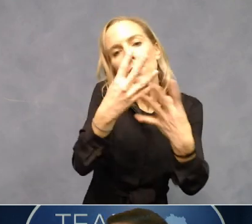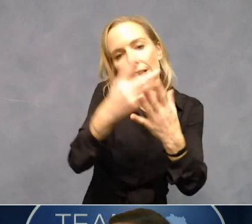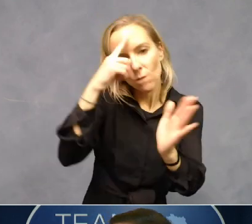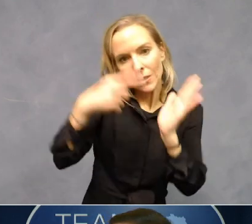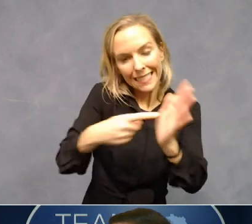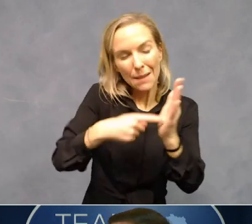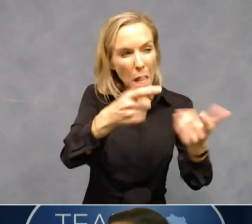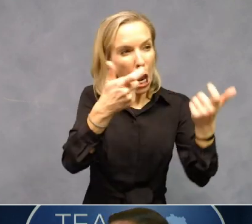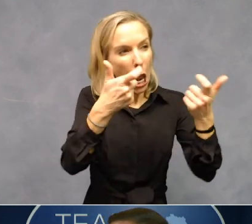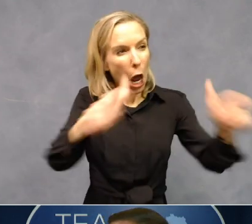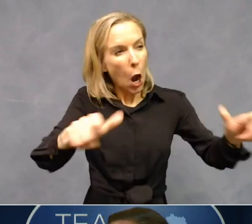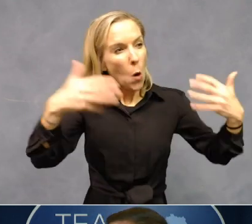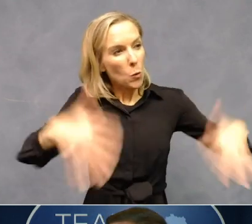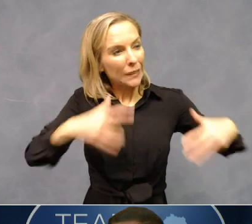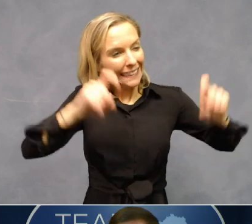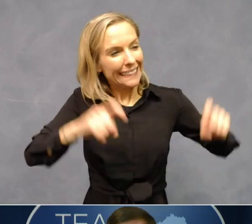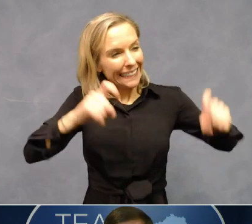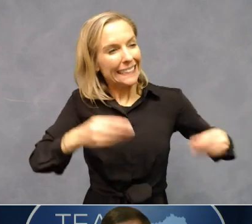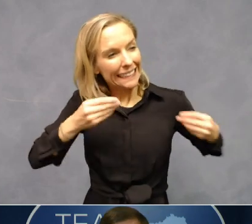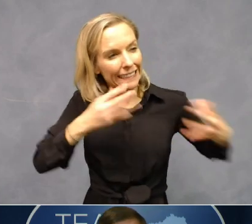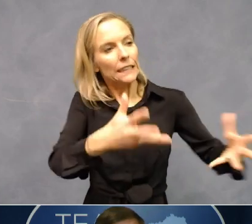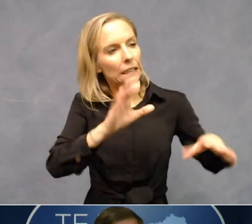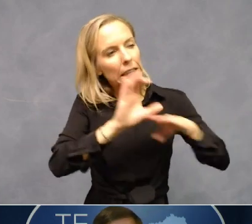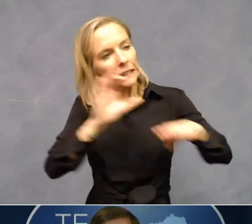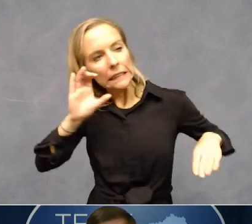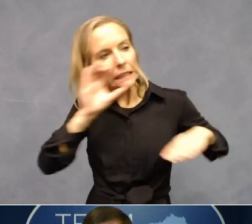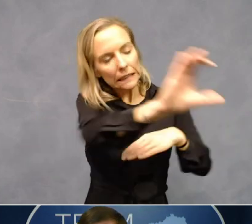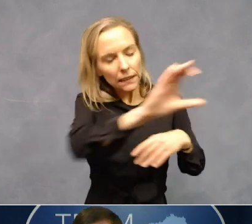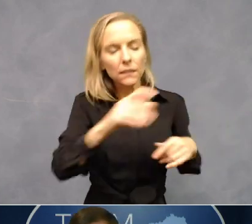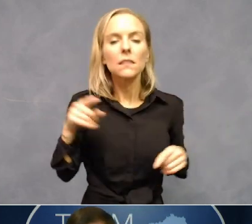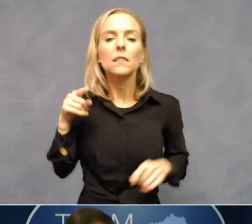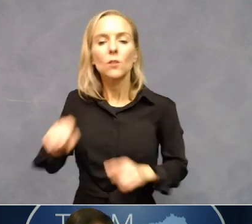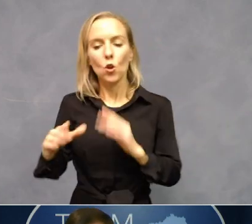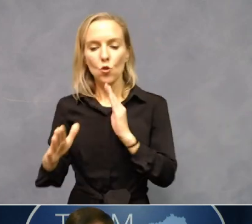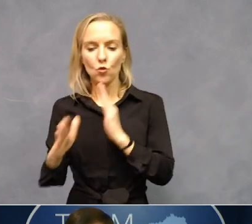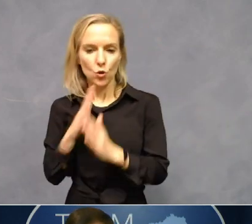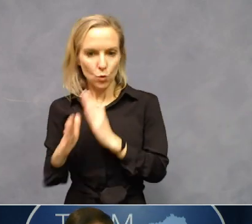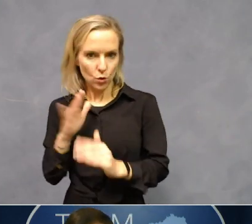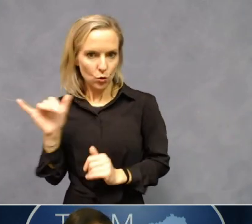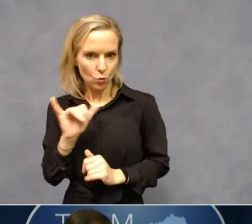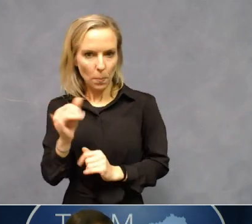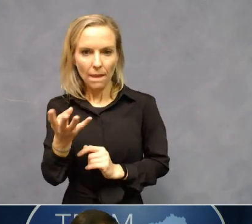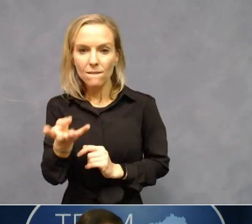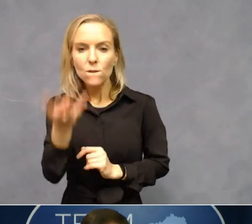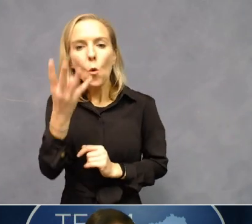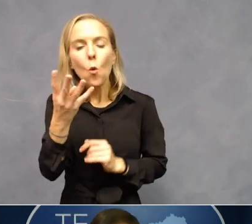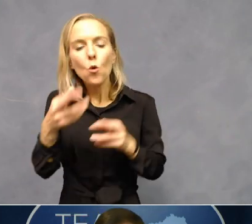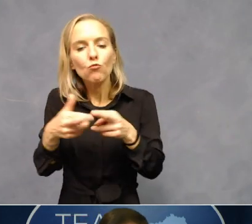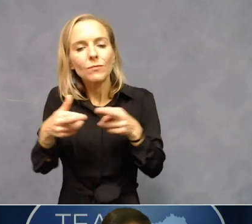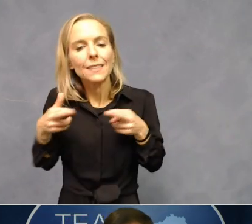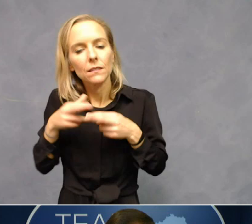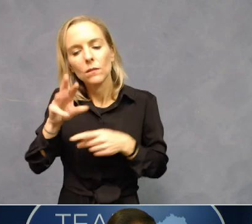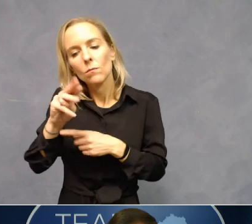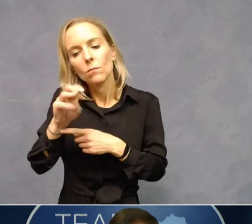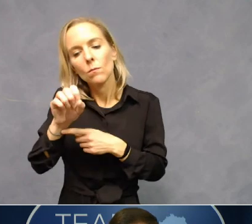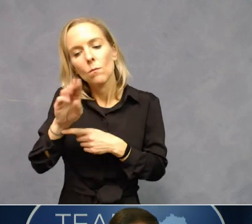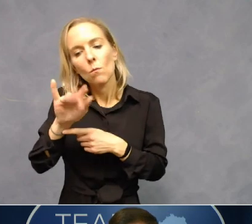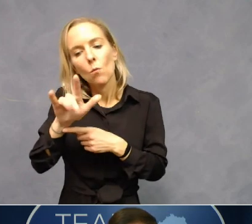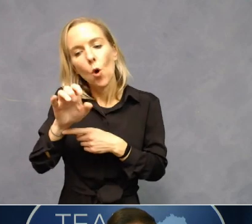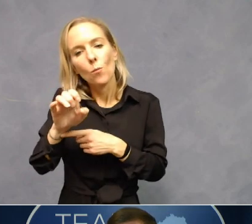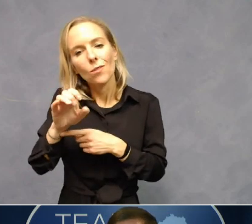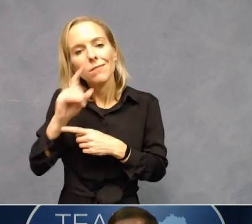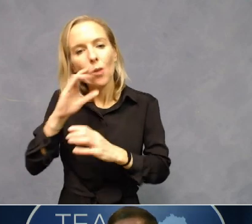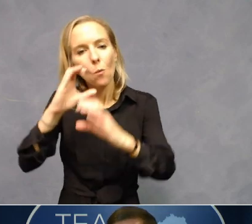other community, we are also providing tests to those 4 regional mobile units that we have, all purchased with CARES Act